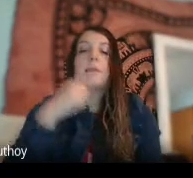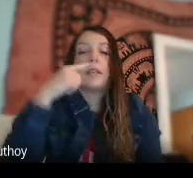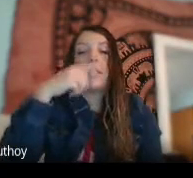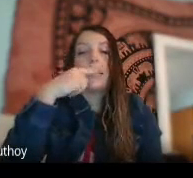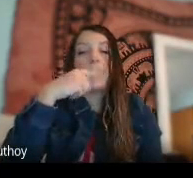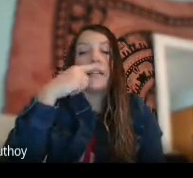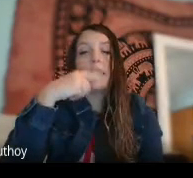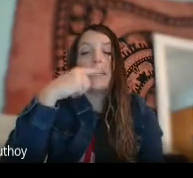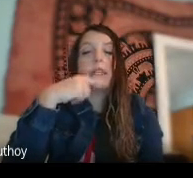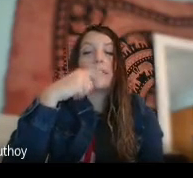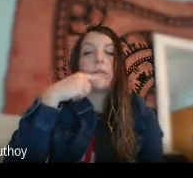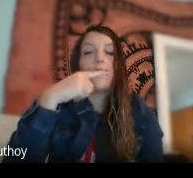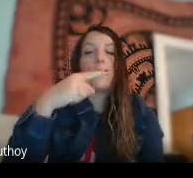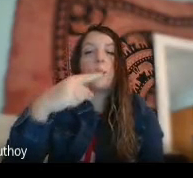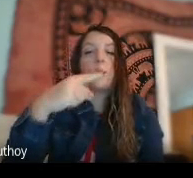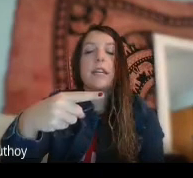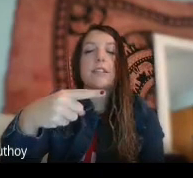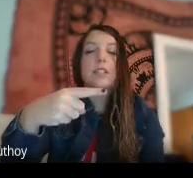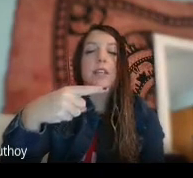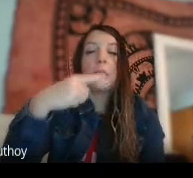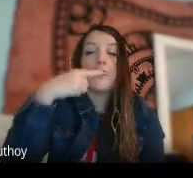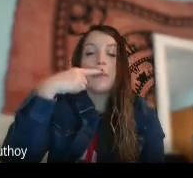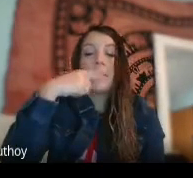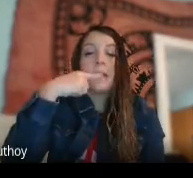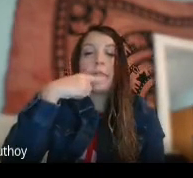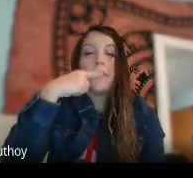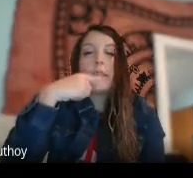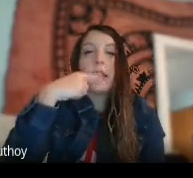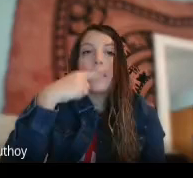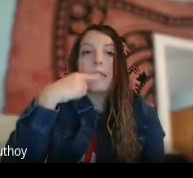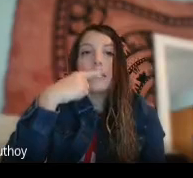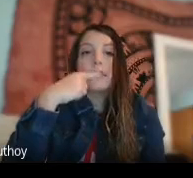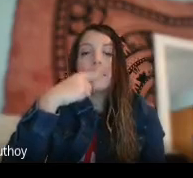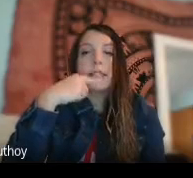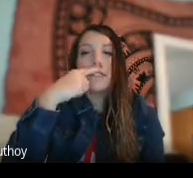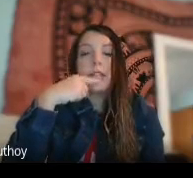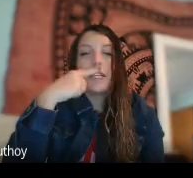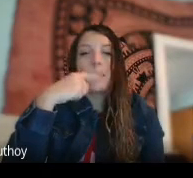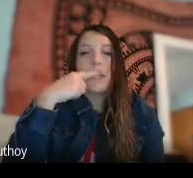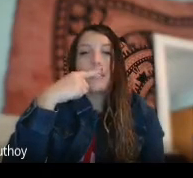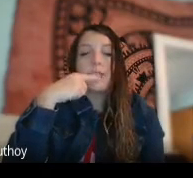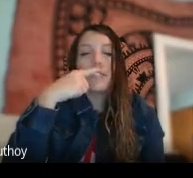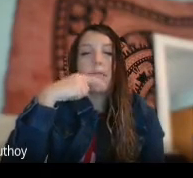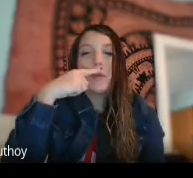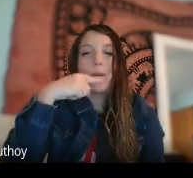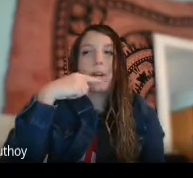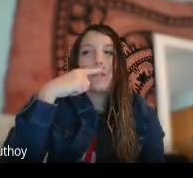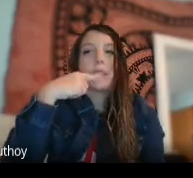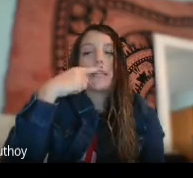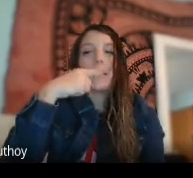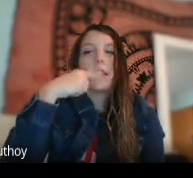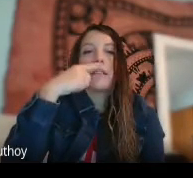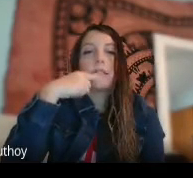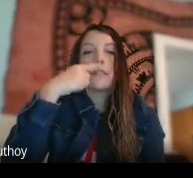I am hearing. Hearing is your one hand shape. And this is a sign for hearing because to deaf people,